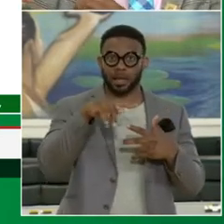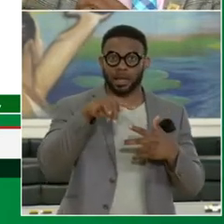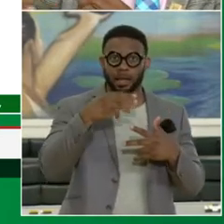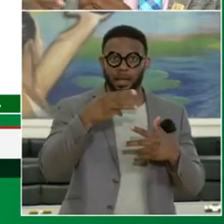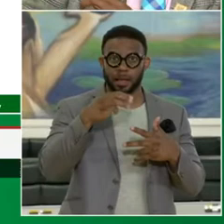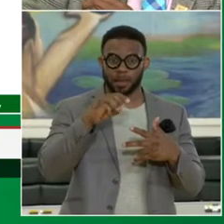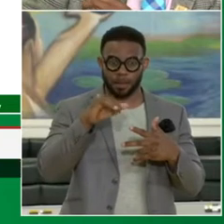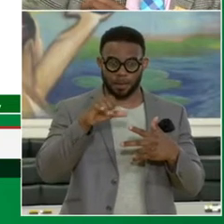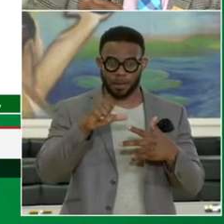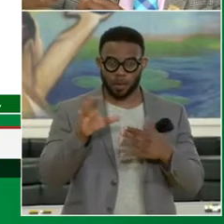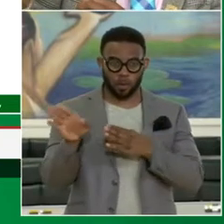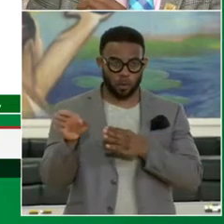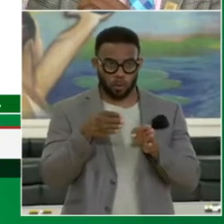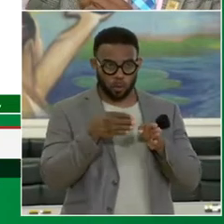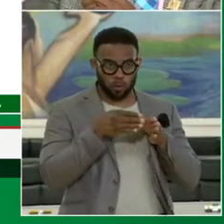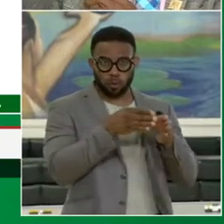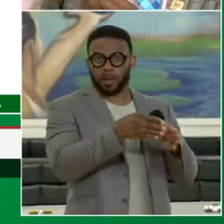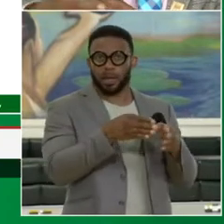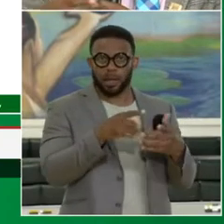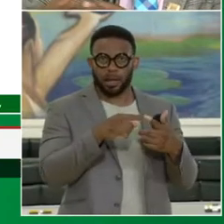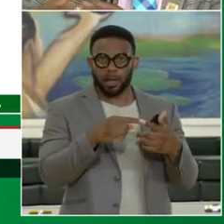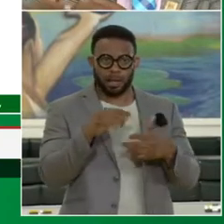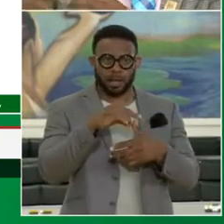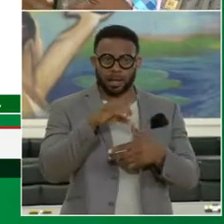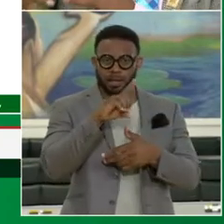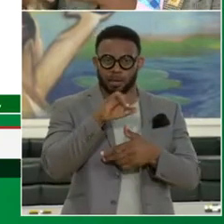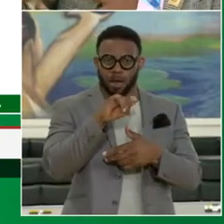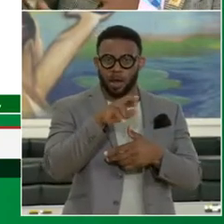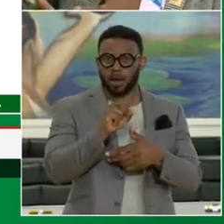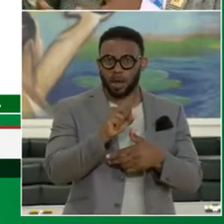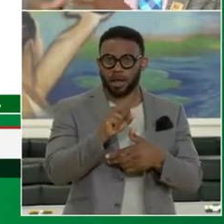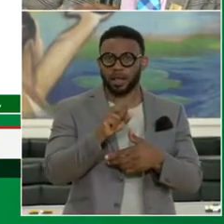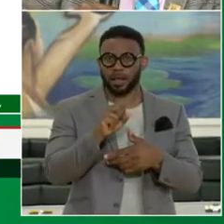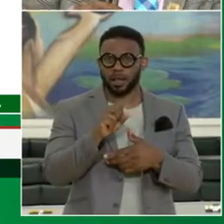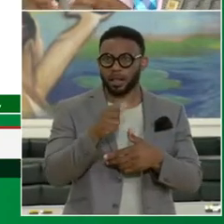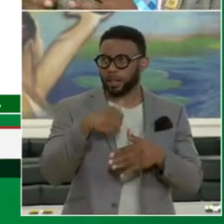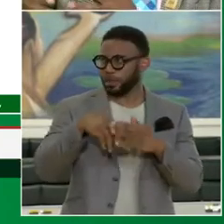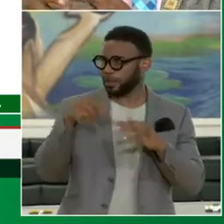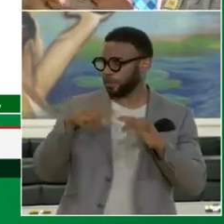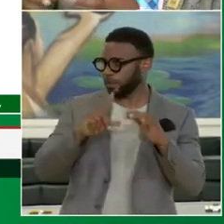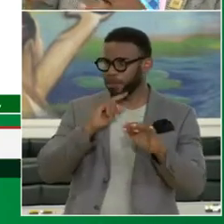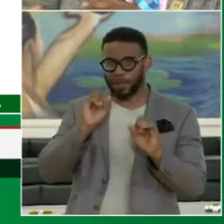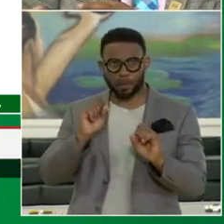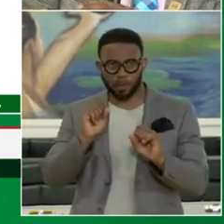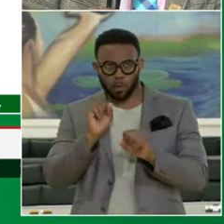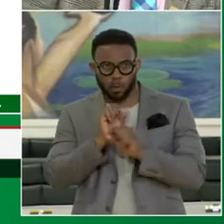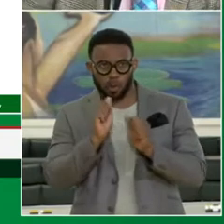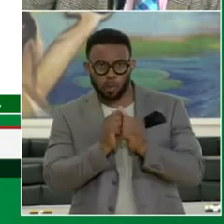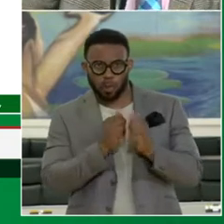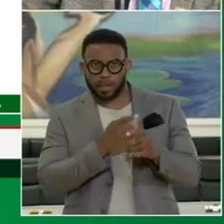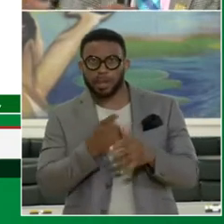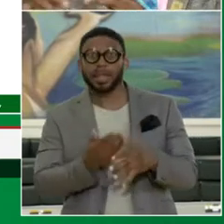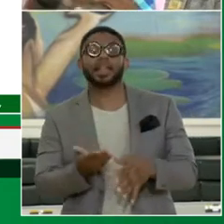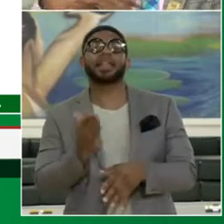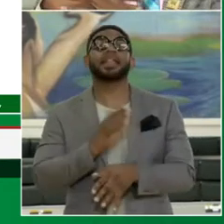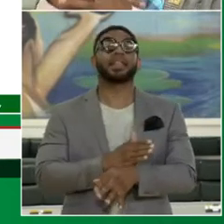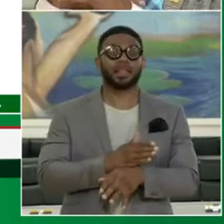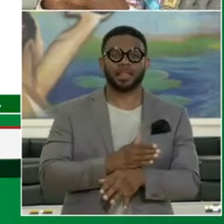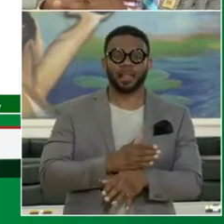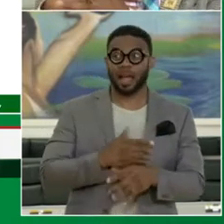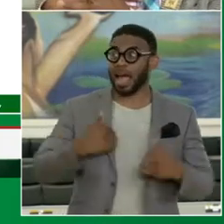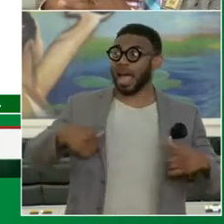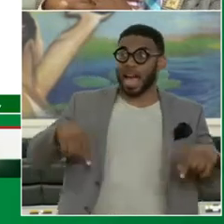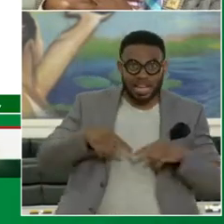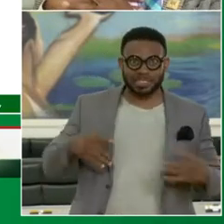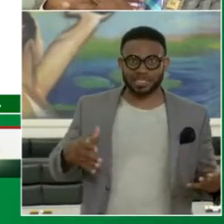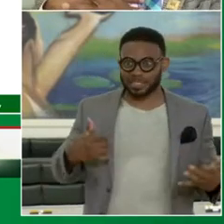that's going to redirect their path, and DYRS, when they come into their facility, they're going to be able to work with them. And then there are